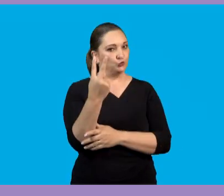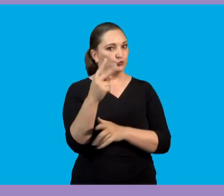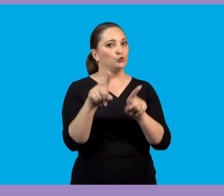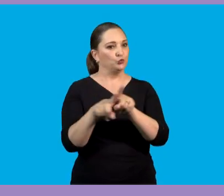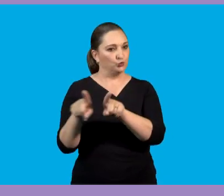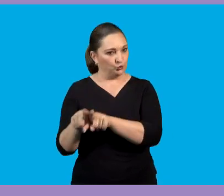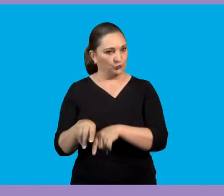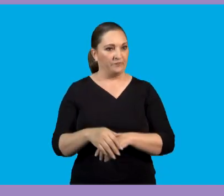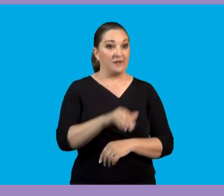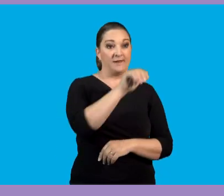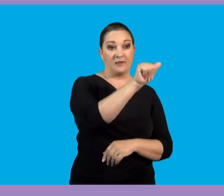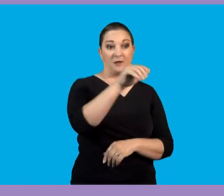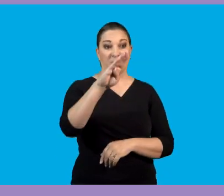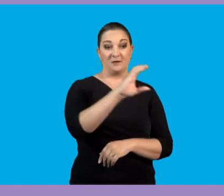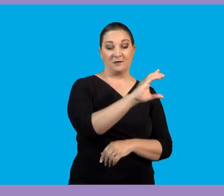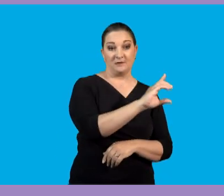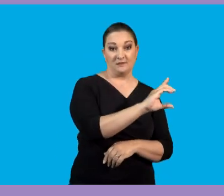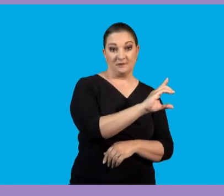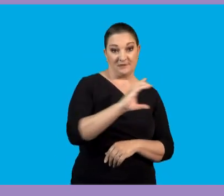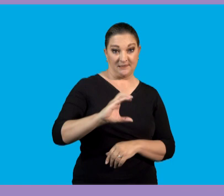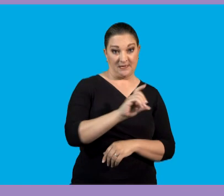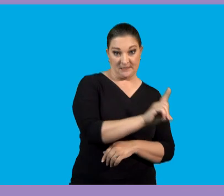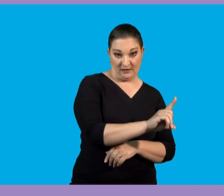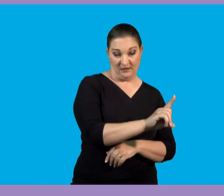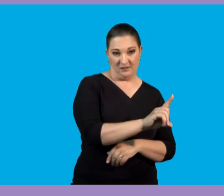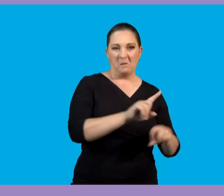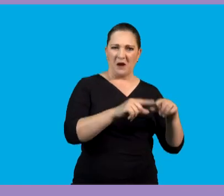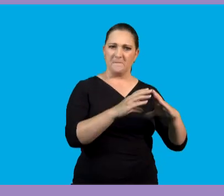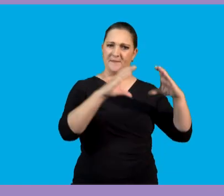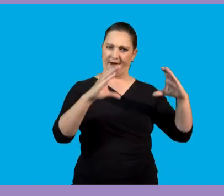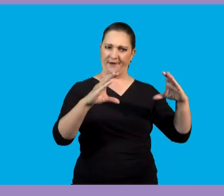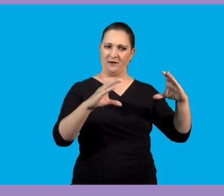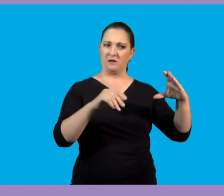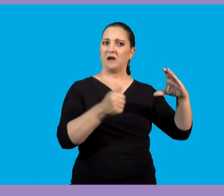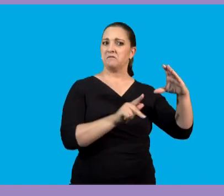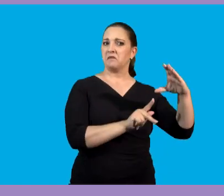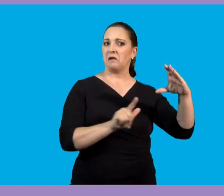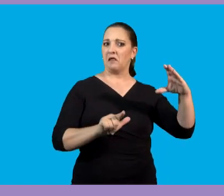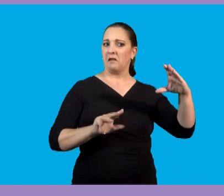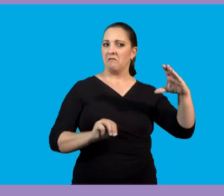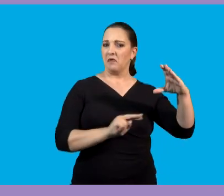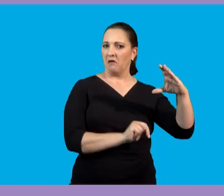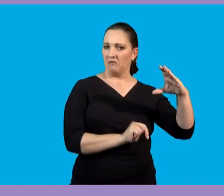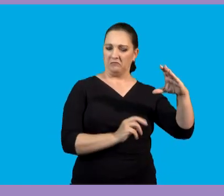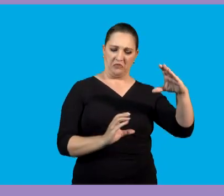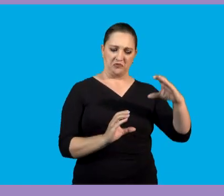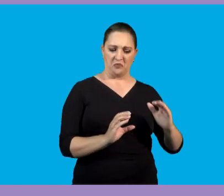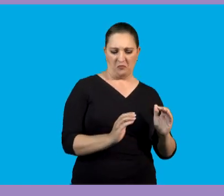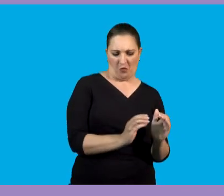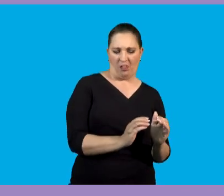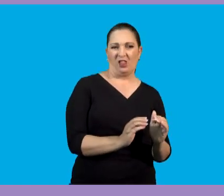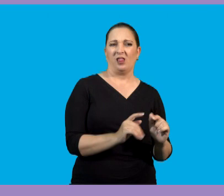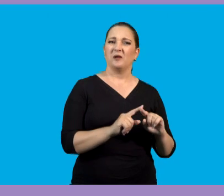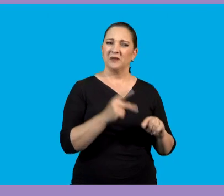ABCD, which is bigger than KLMN. But if we look more closely, we can see